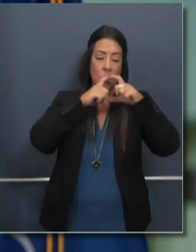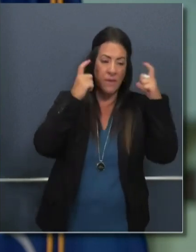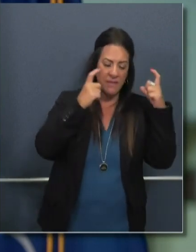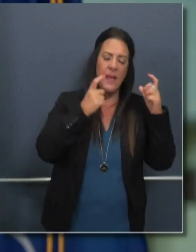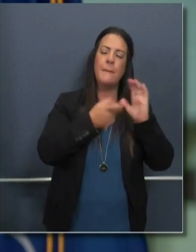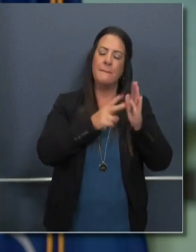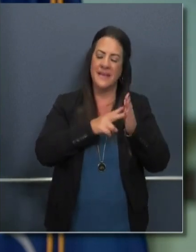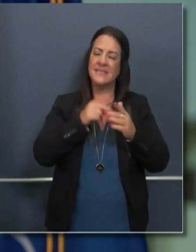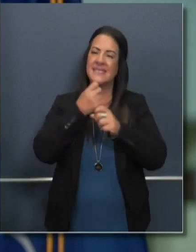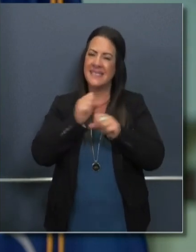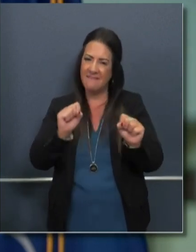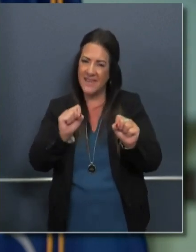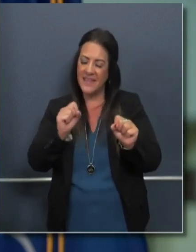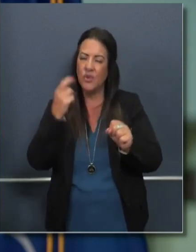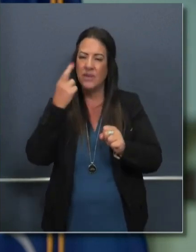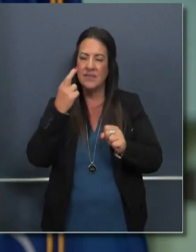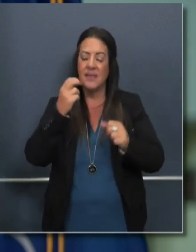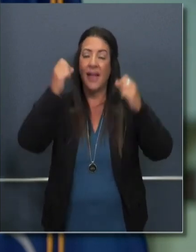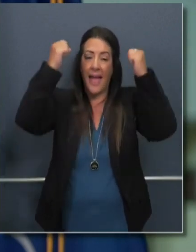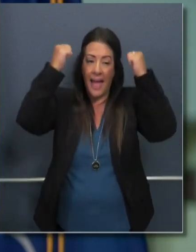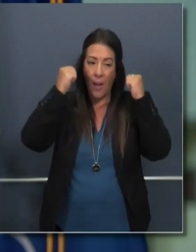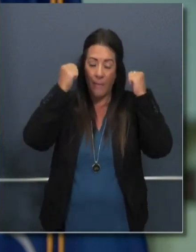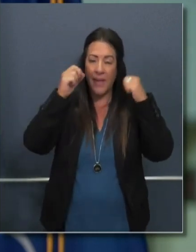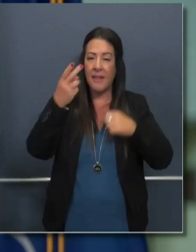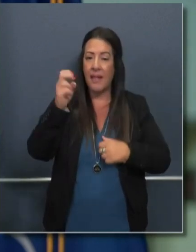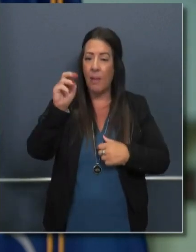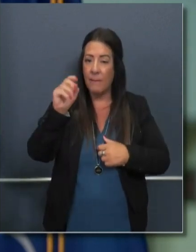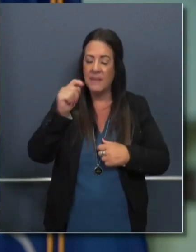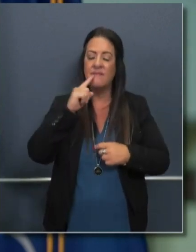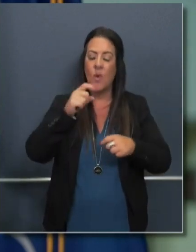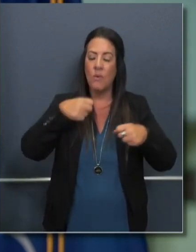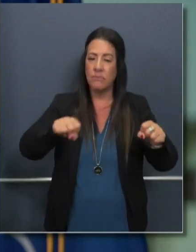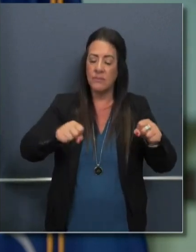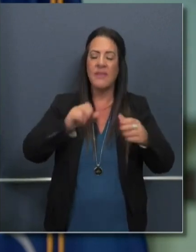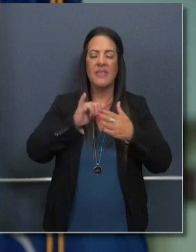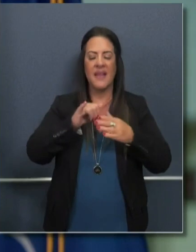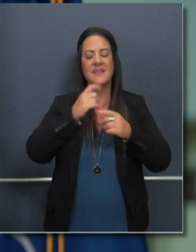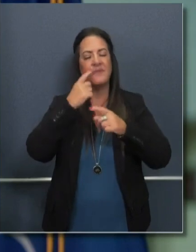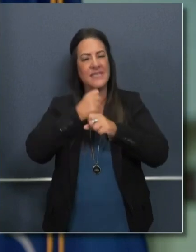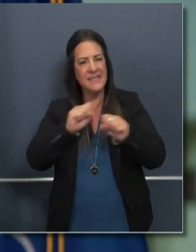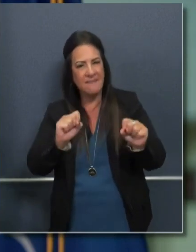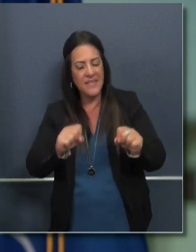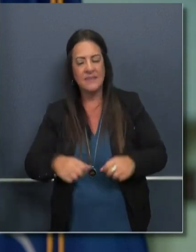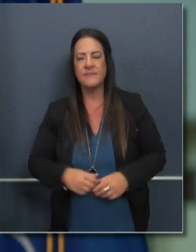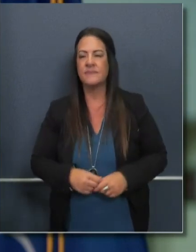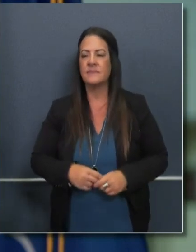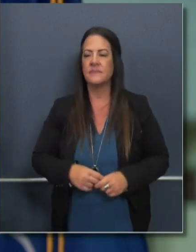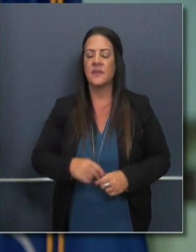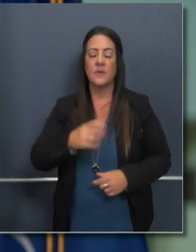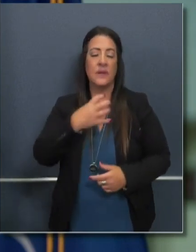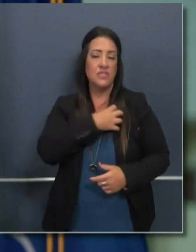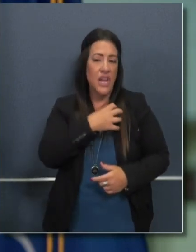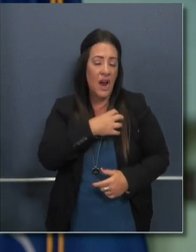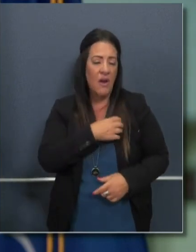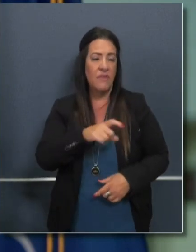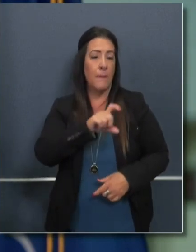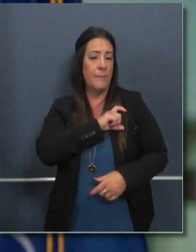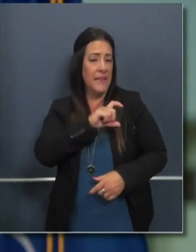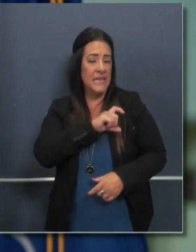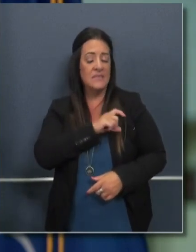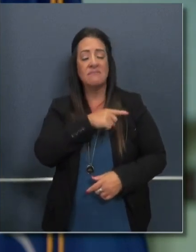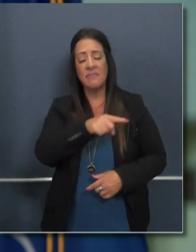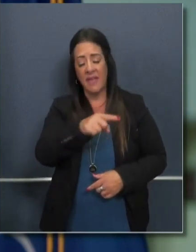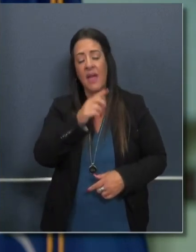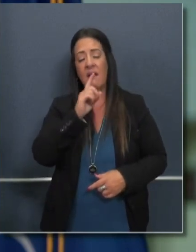that local electeds have the right to direct their police departments and their sheriffs to enforce